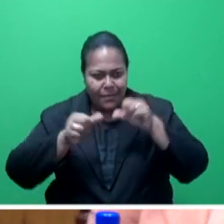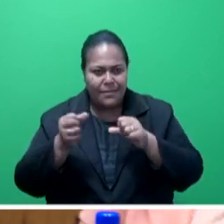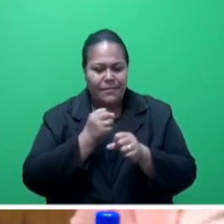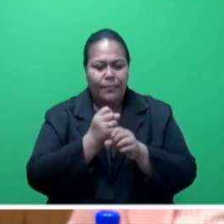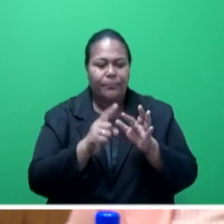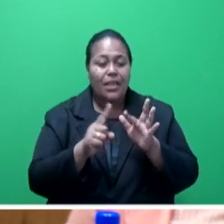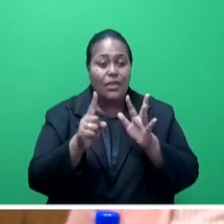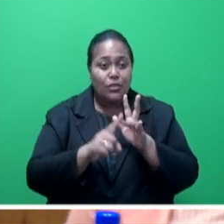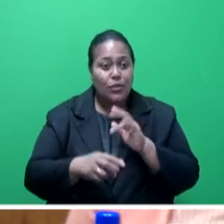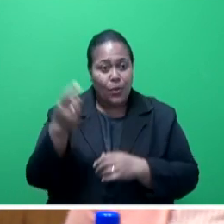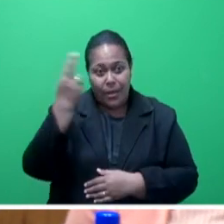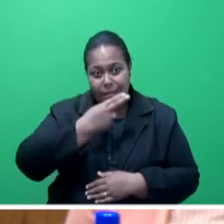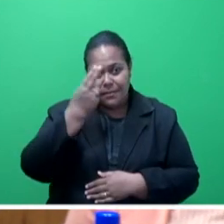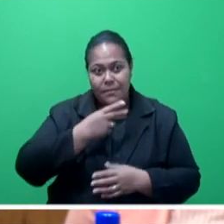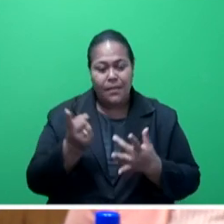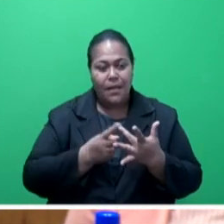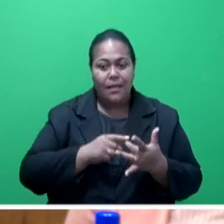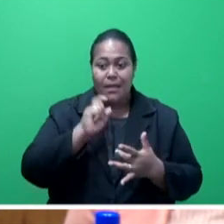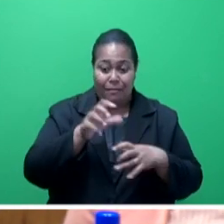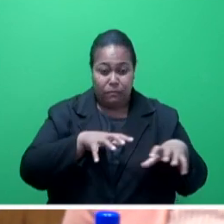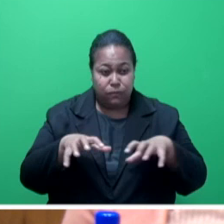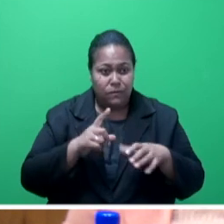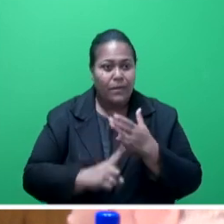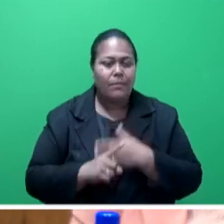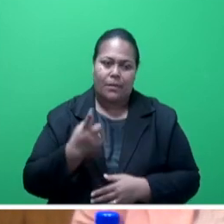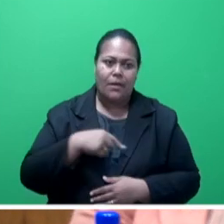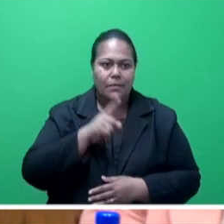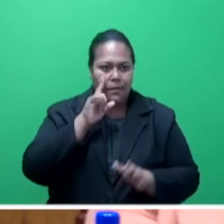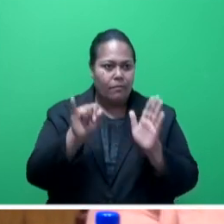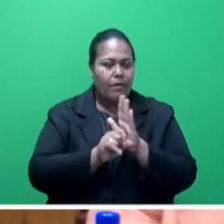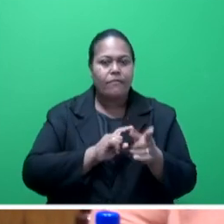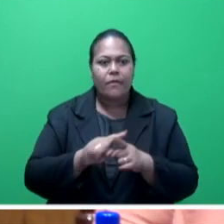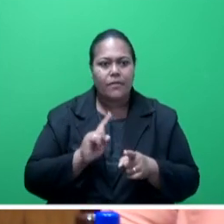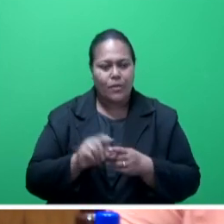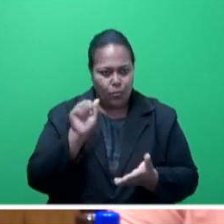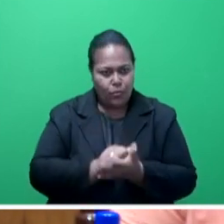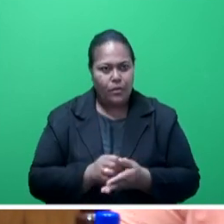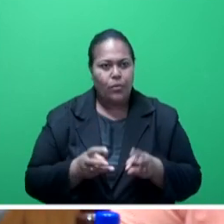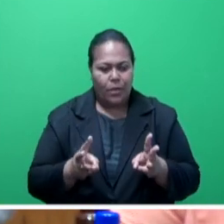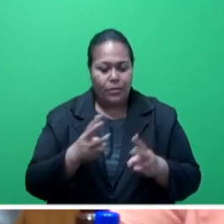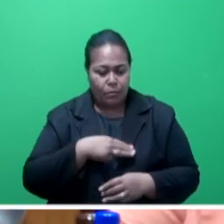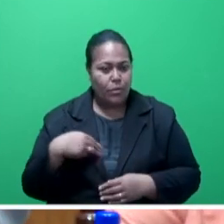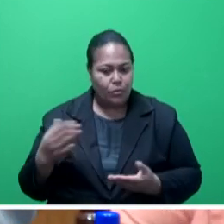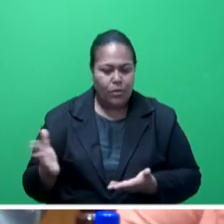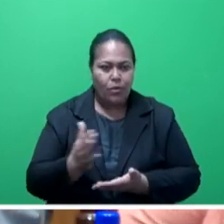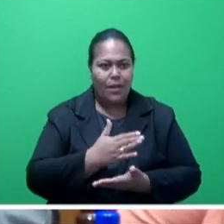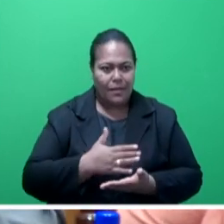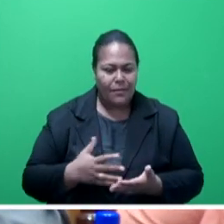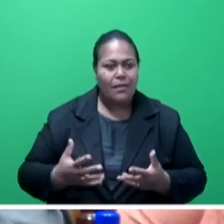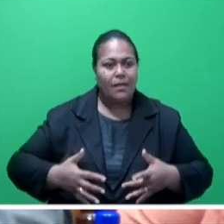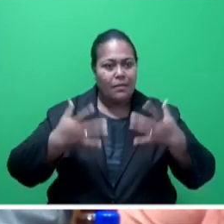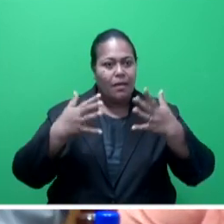and relocation sites to make sure that we build in the right place. And the ministry has been collating data on landslides in Fiji, and